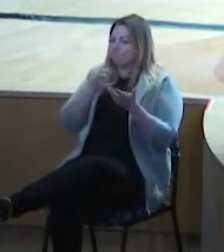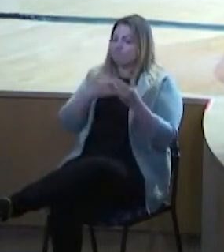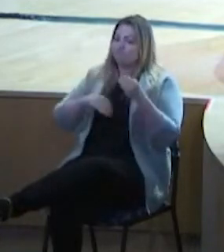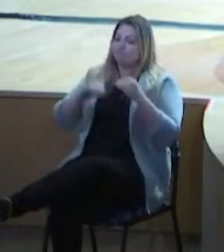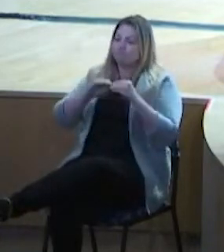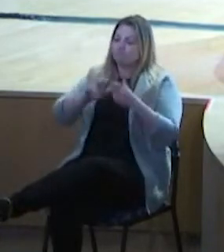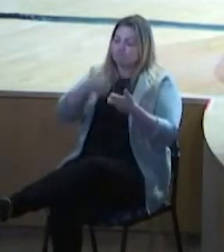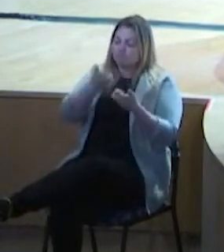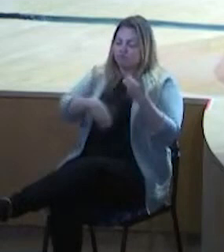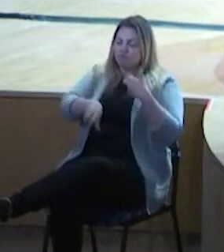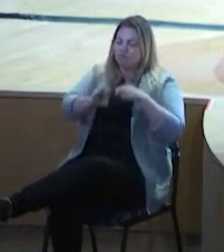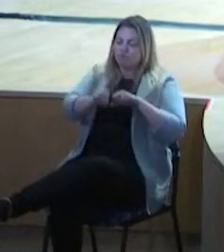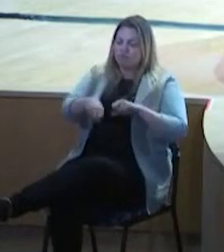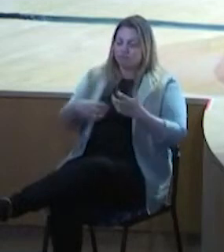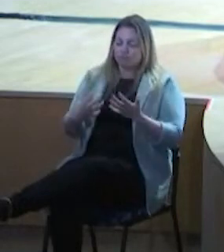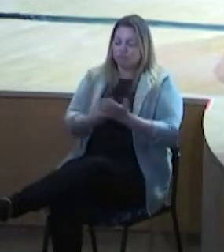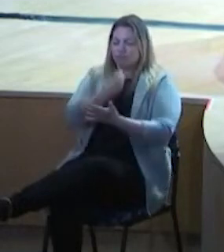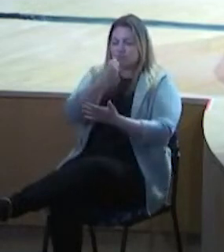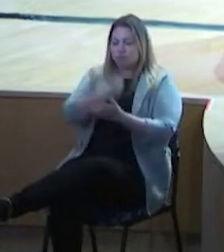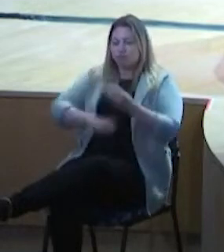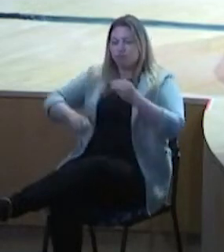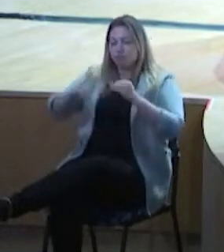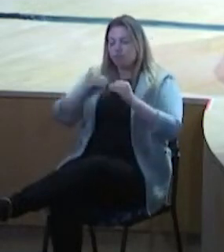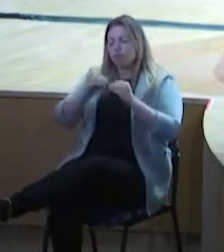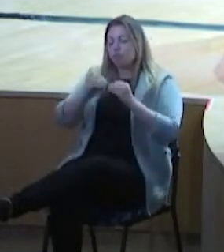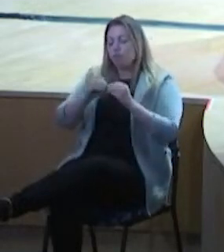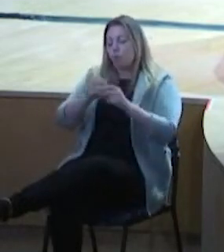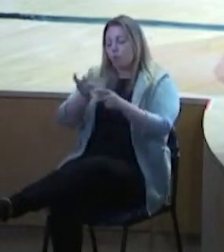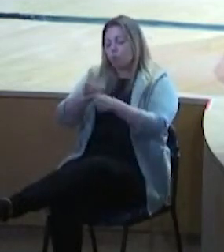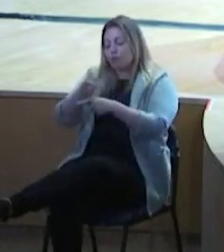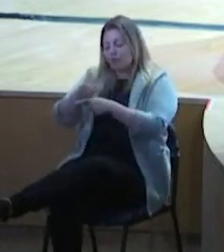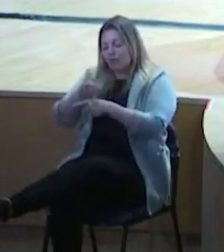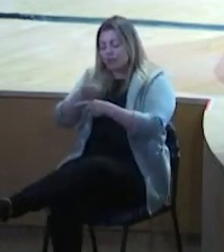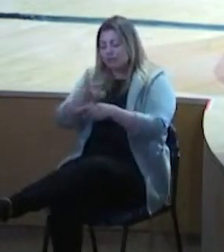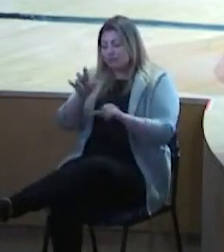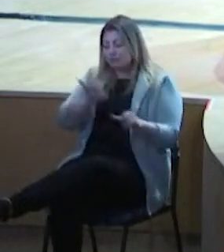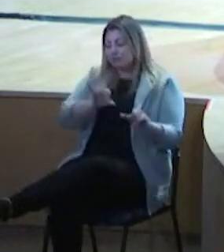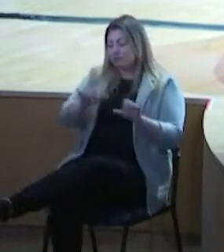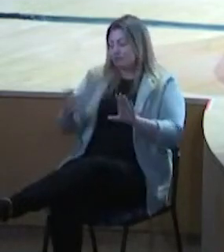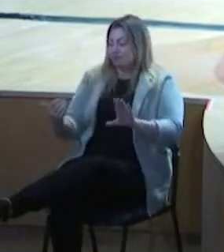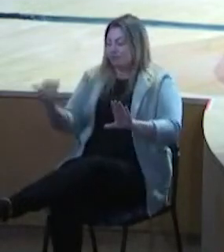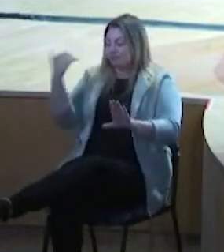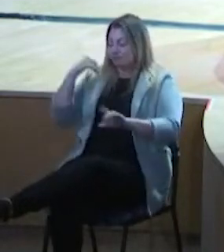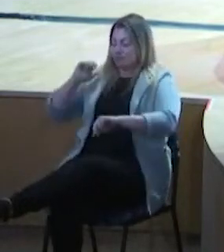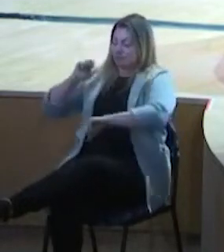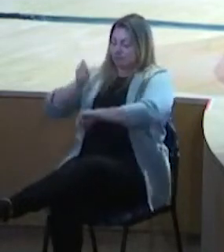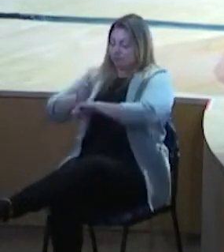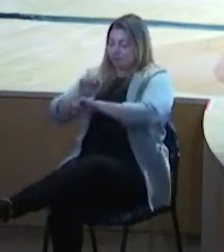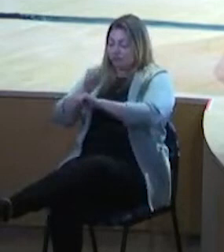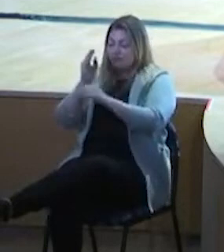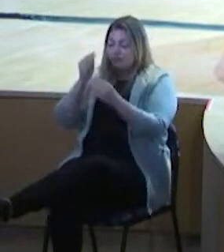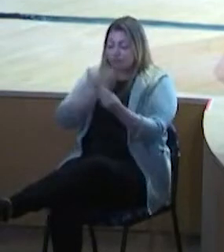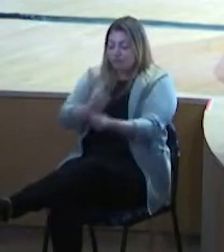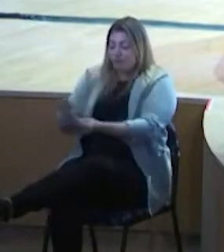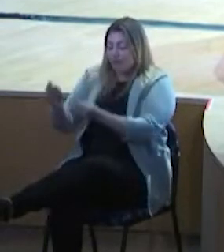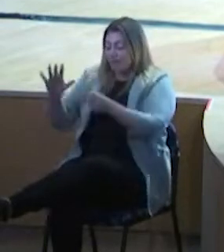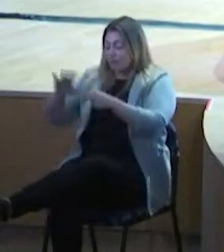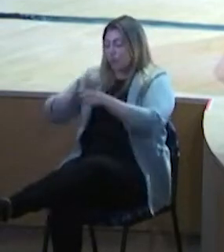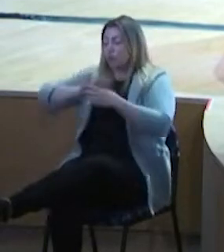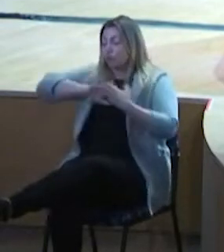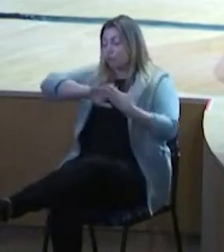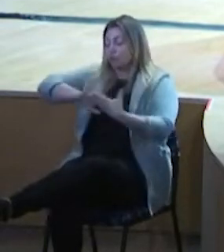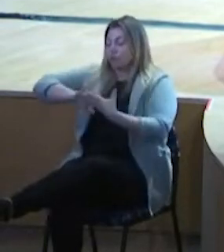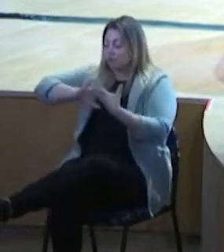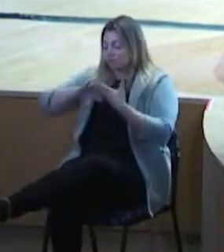to regain that larger scale production that we had in place that fed our entire communities.